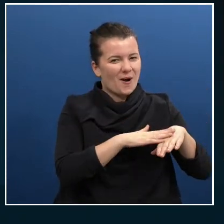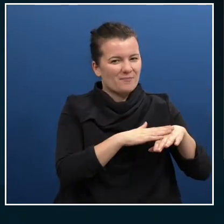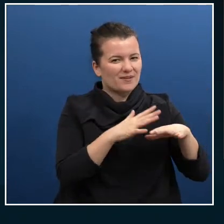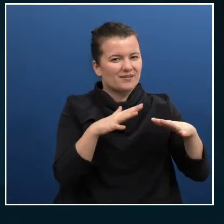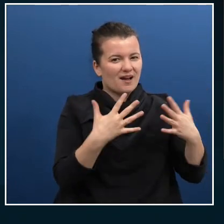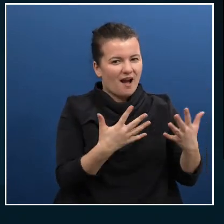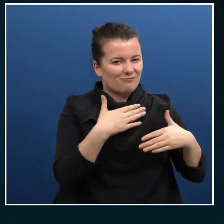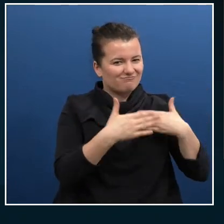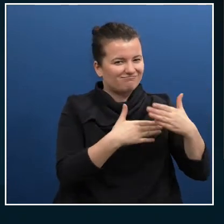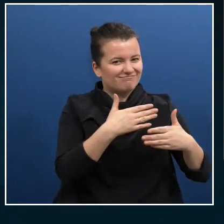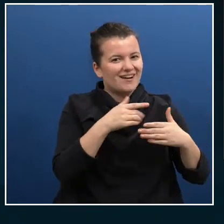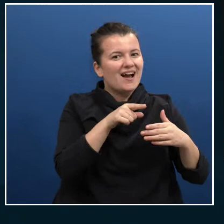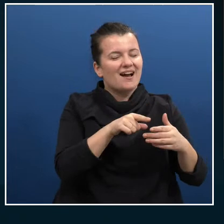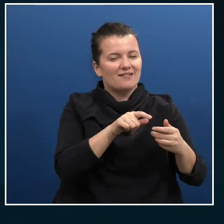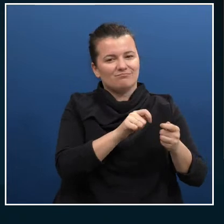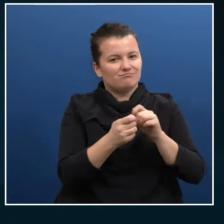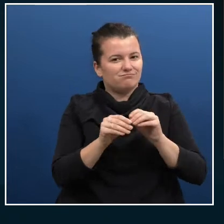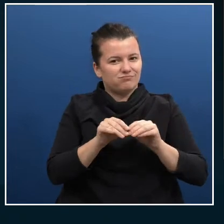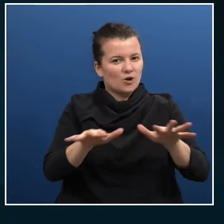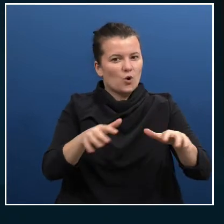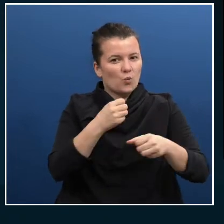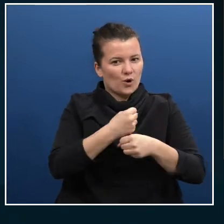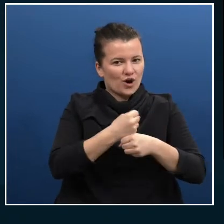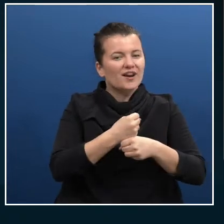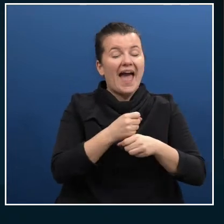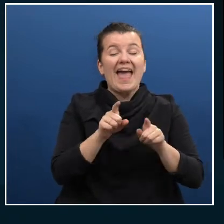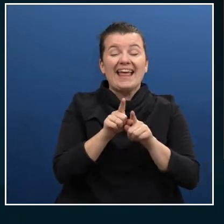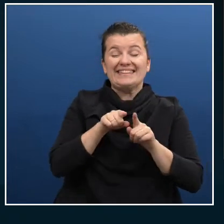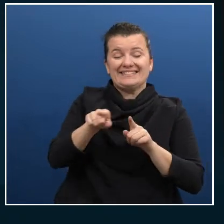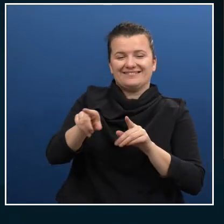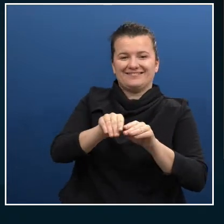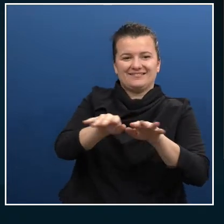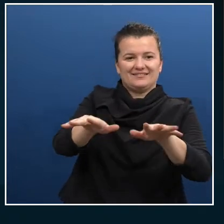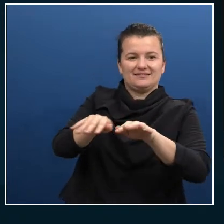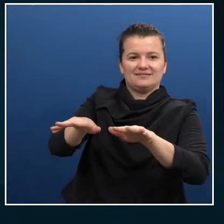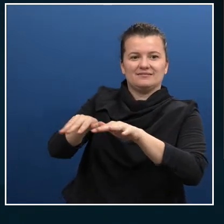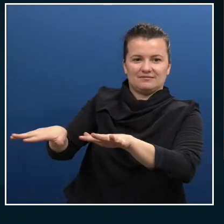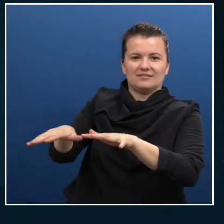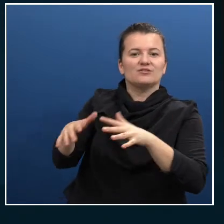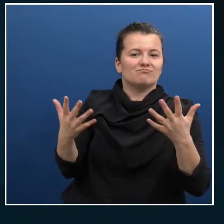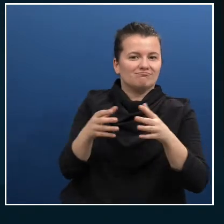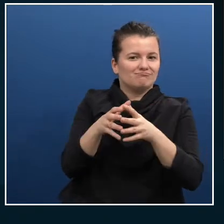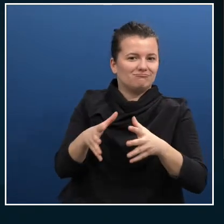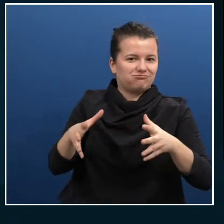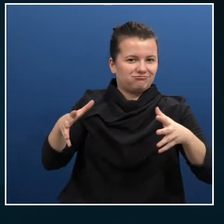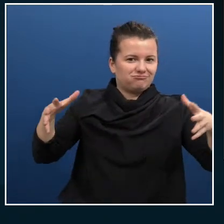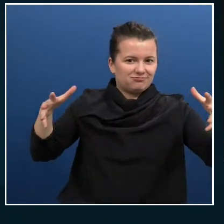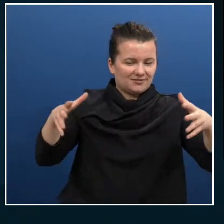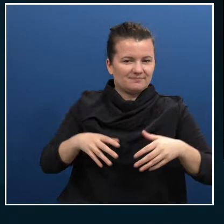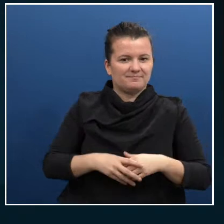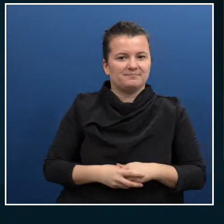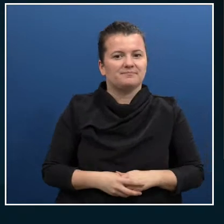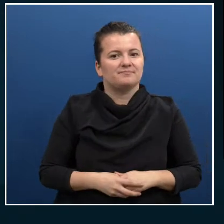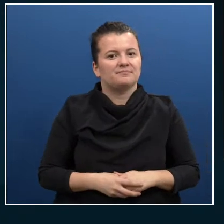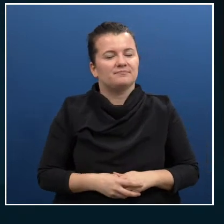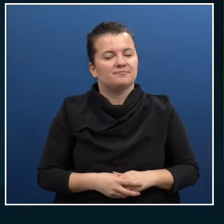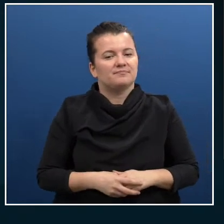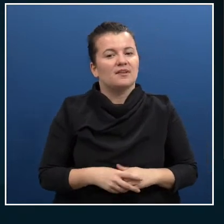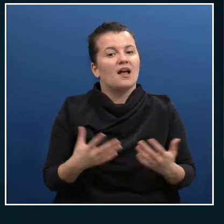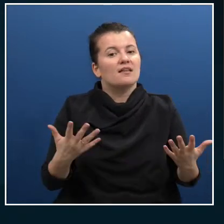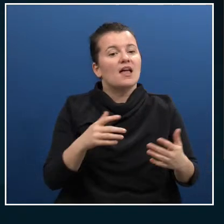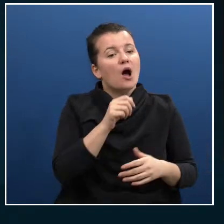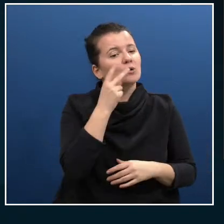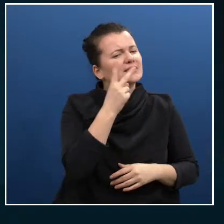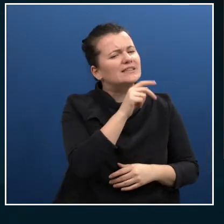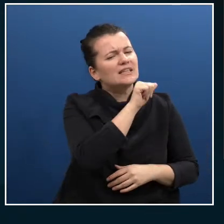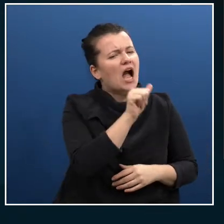on. So let's, without further ado, let's actually deploy this into the Azure portal and see what happens.